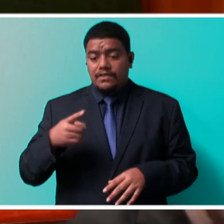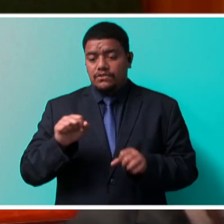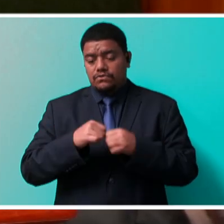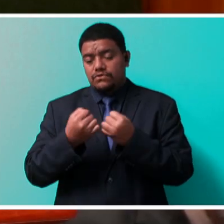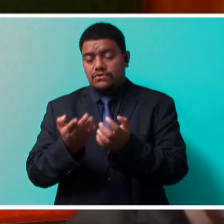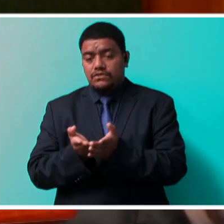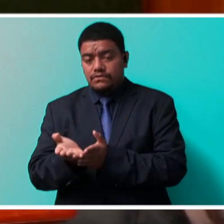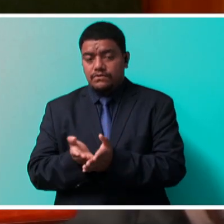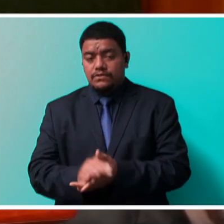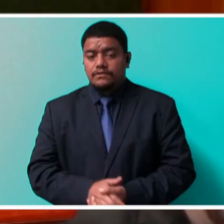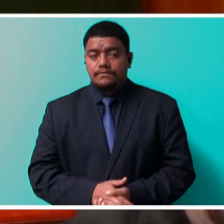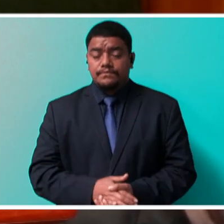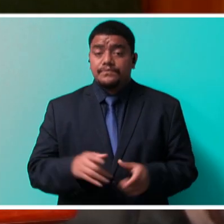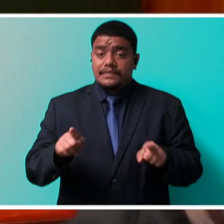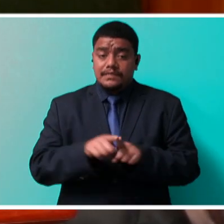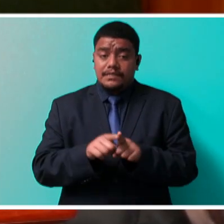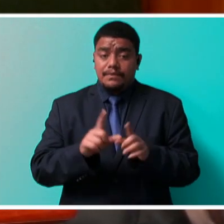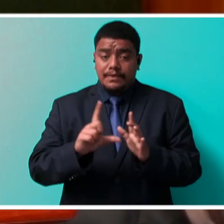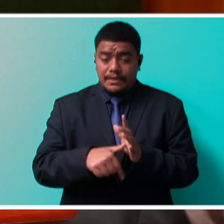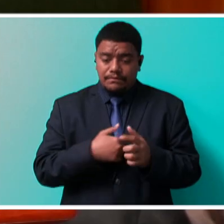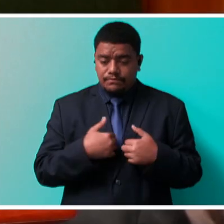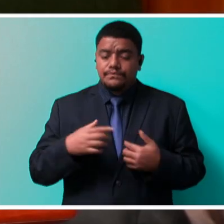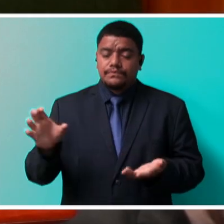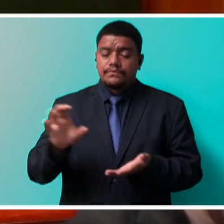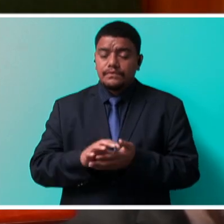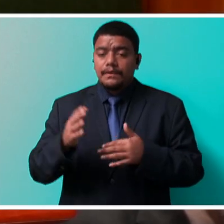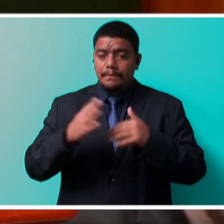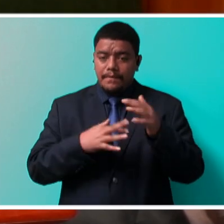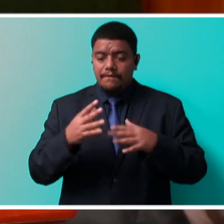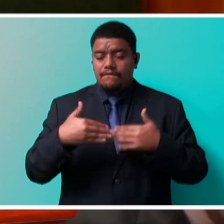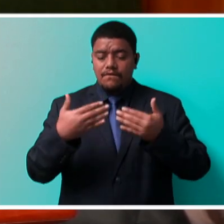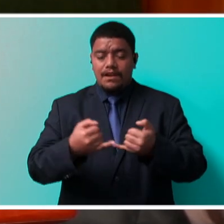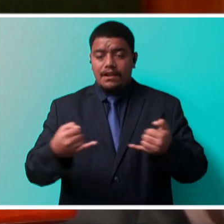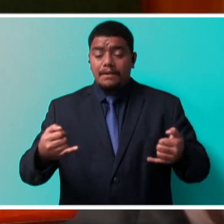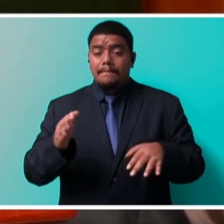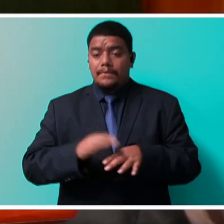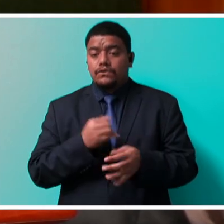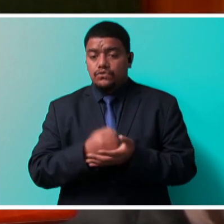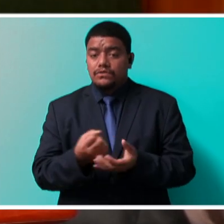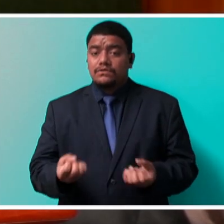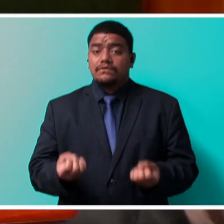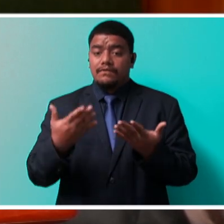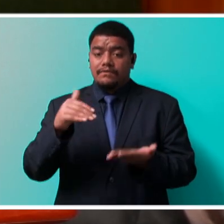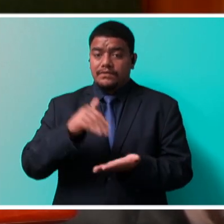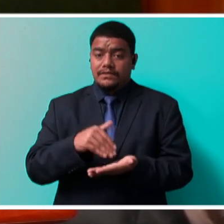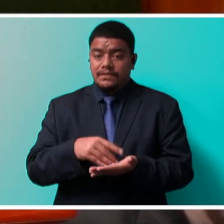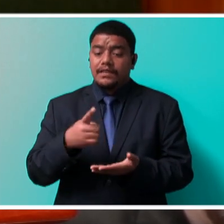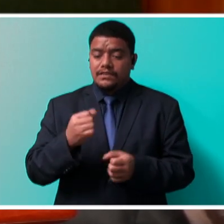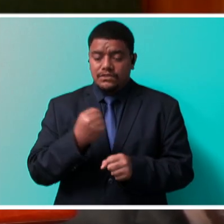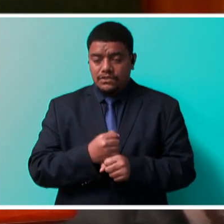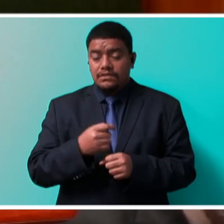services. At the same time, we are investing in capacity building for frontline responders to ensure survivor-centered and